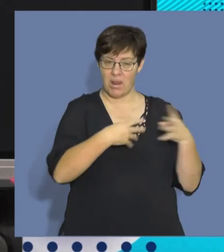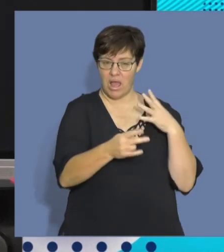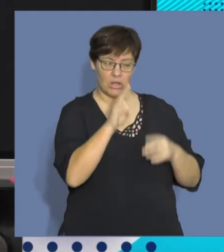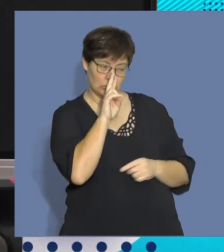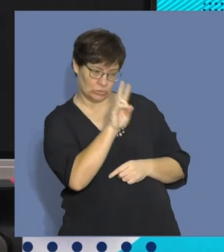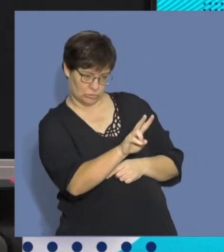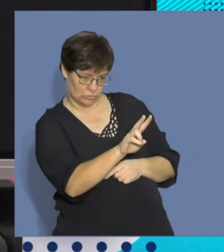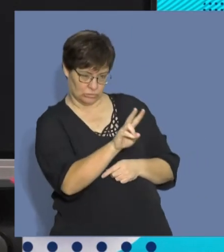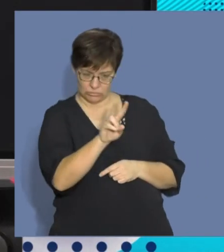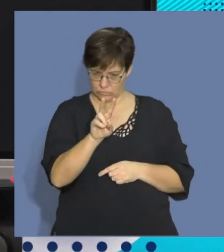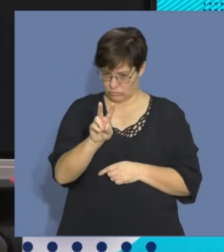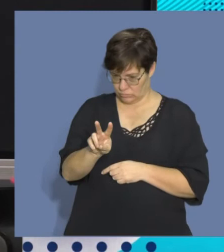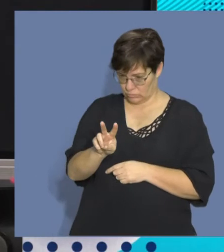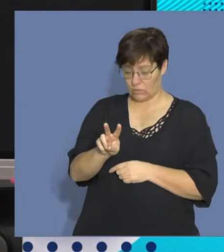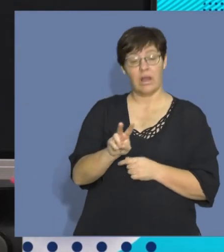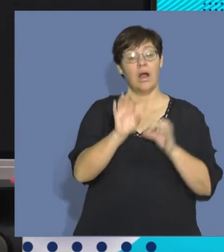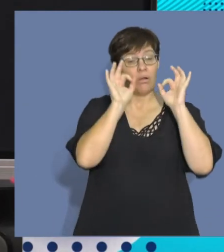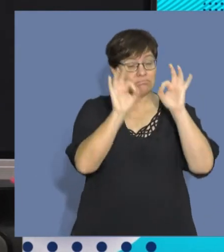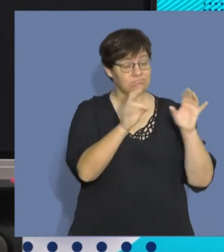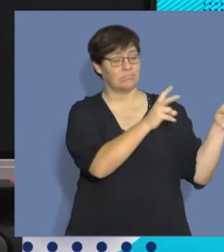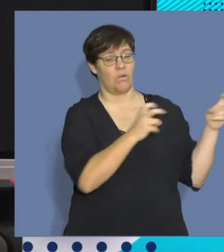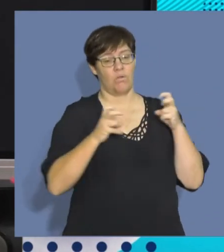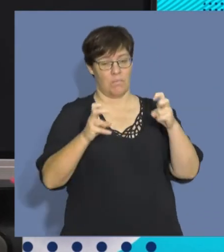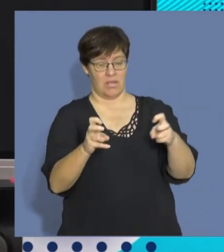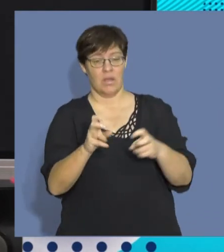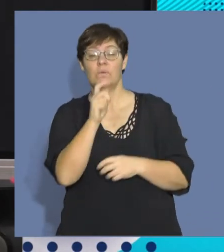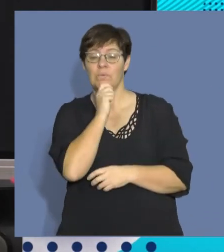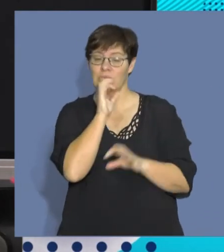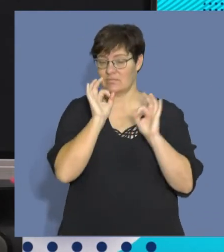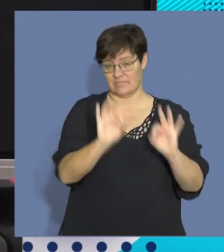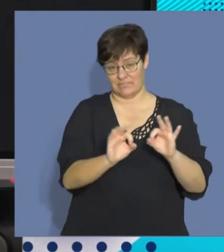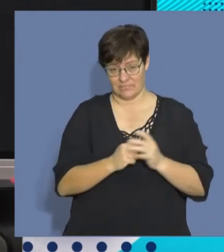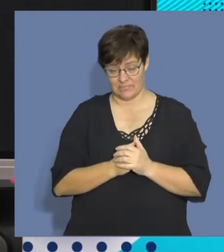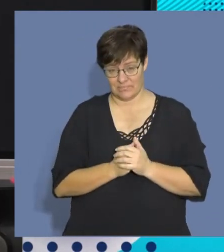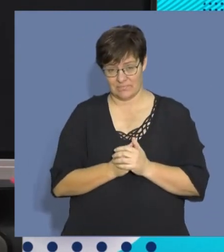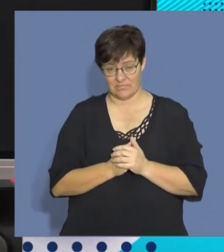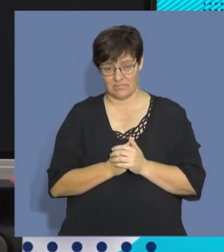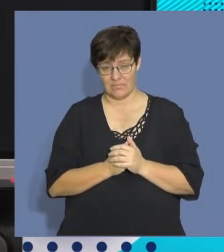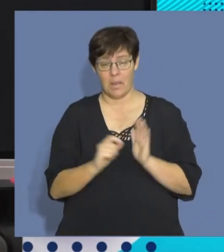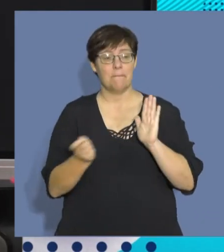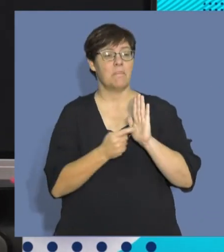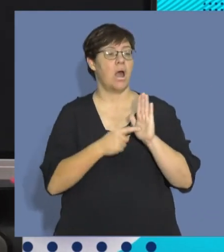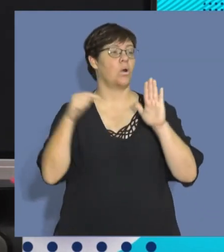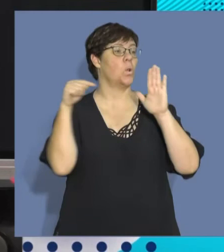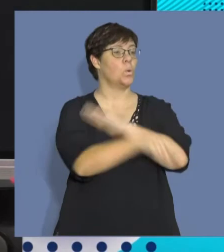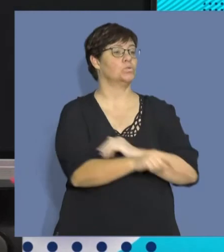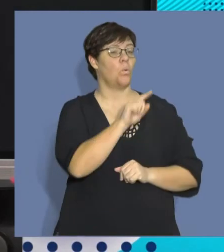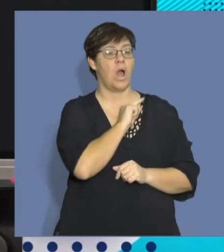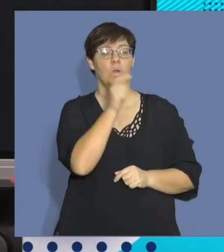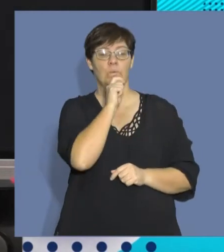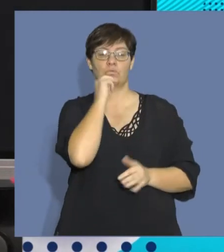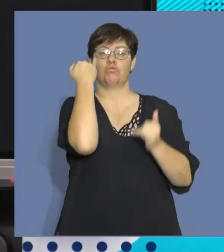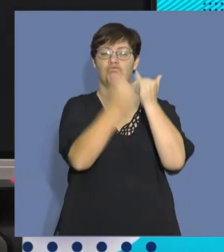look at your formula sheet, copy down the formula, and use that formula. Like, losing marks on the incorrect